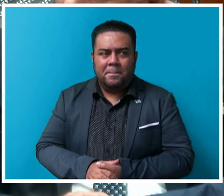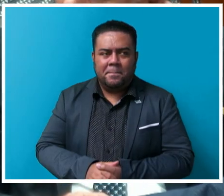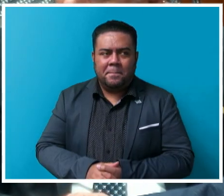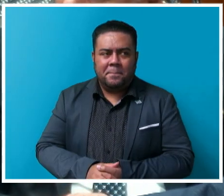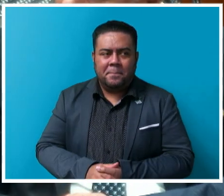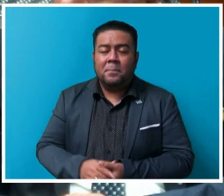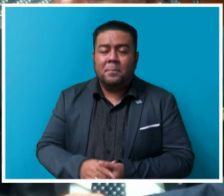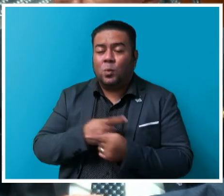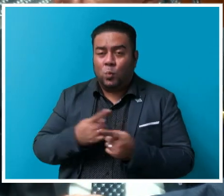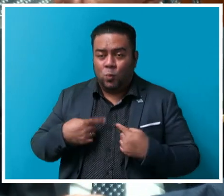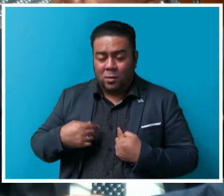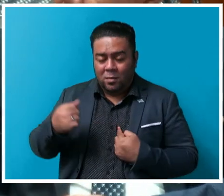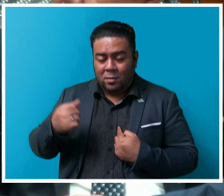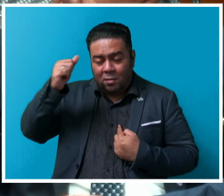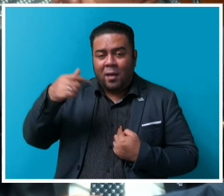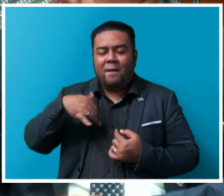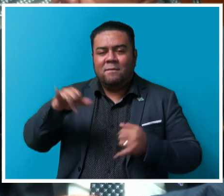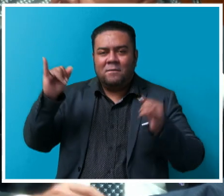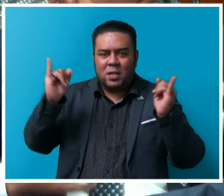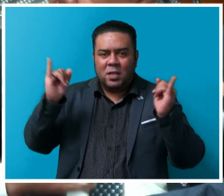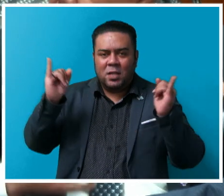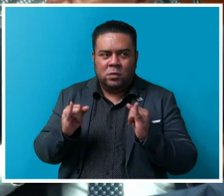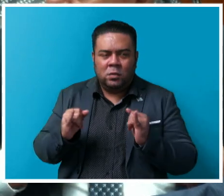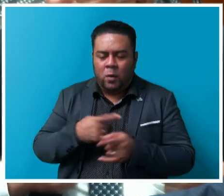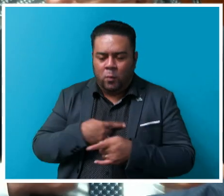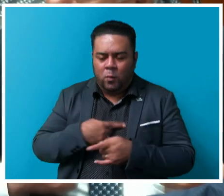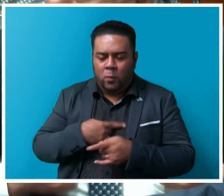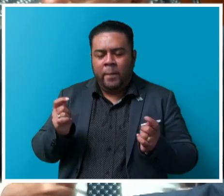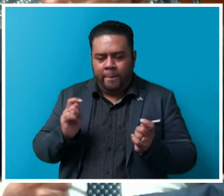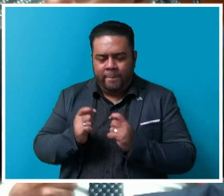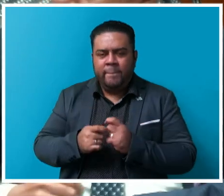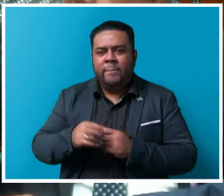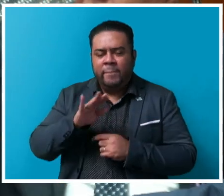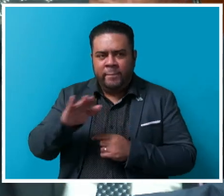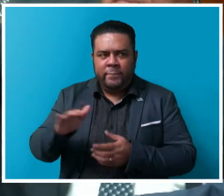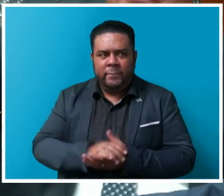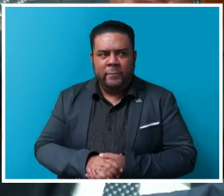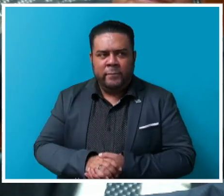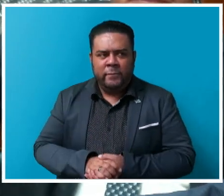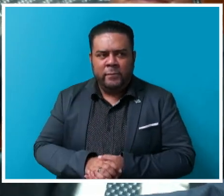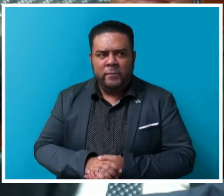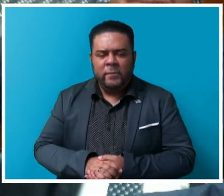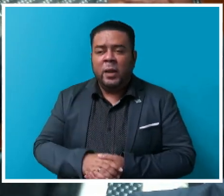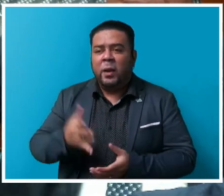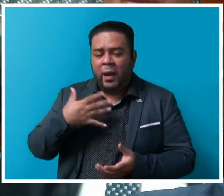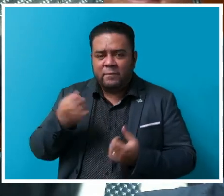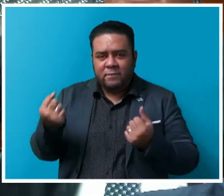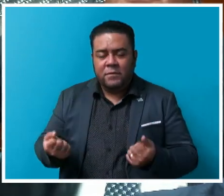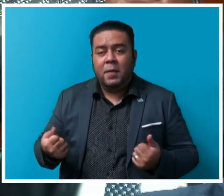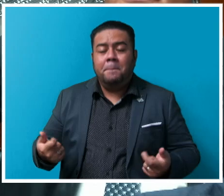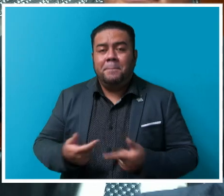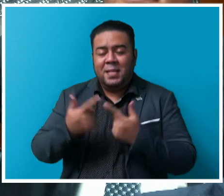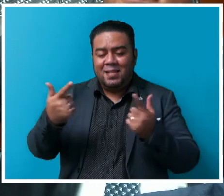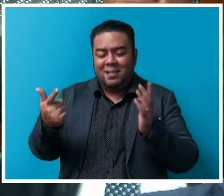We acknowledge there are issues and we are fixing them. There is also a major legislative